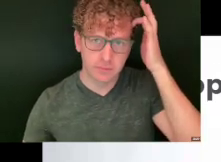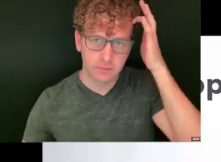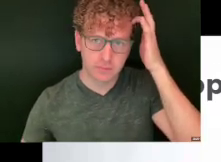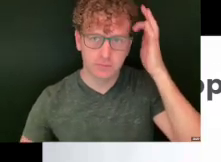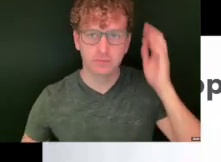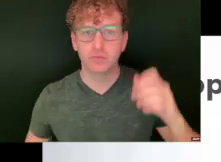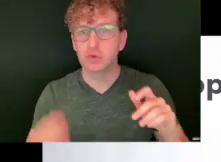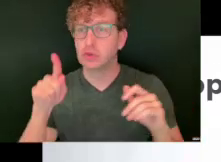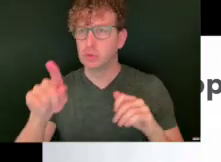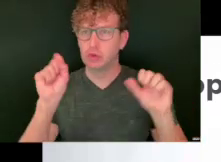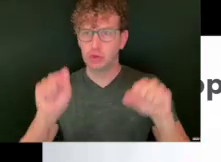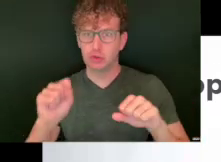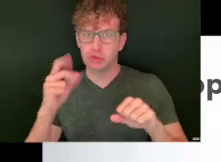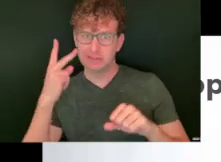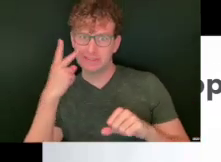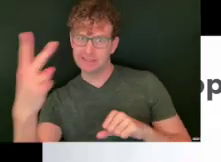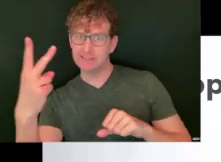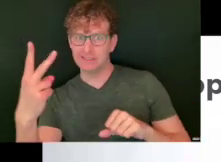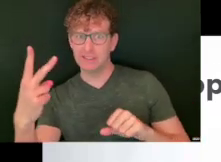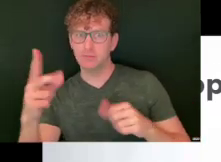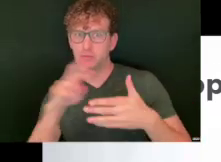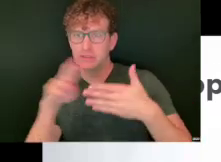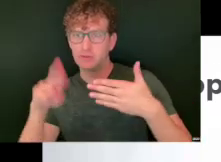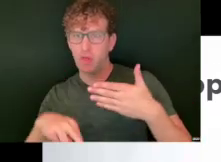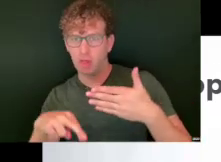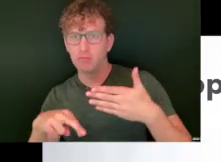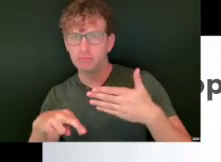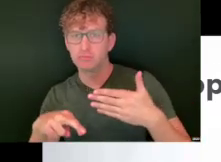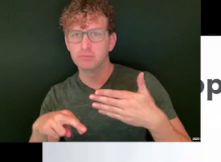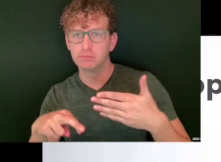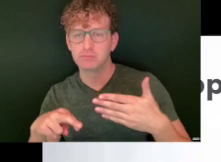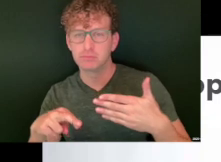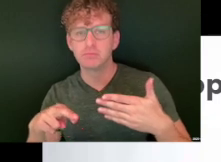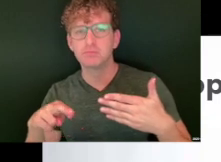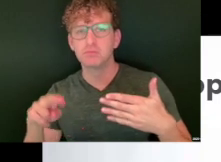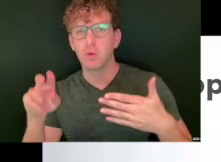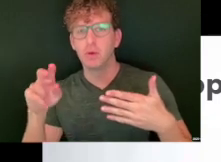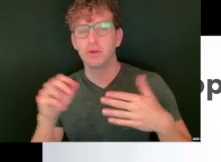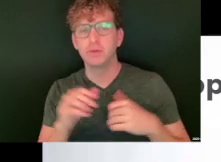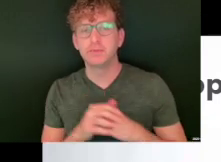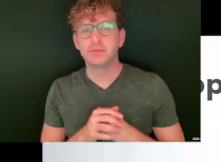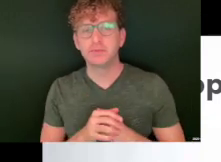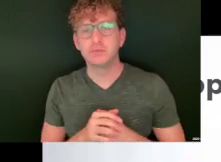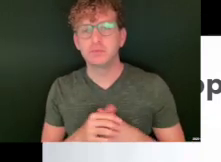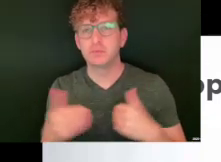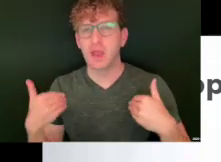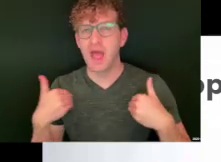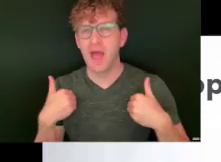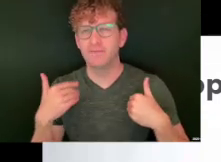the question, and we'll go through those instructions when we get to it.